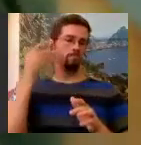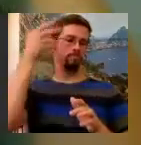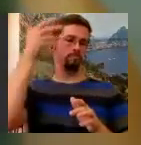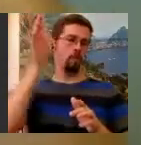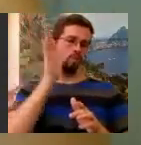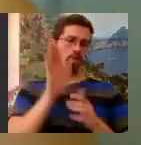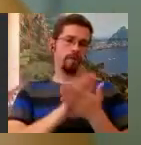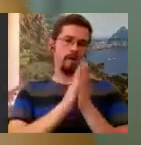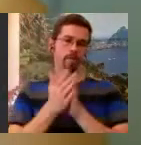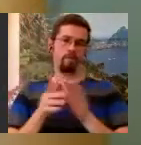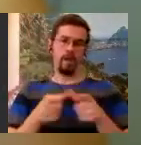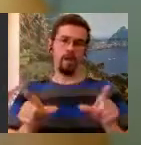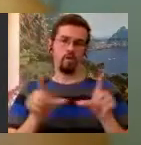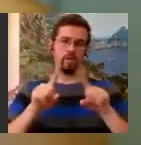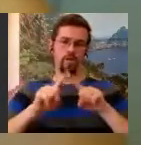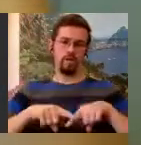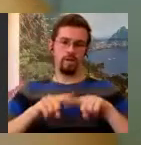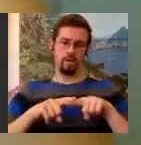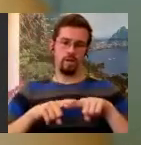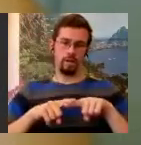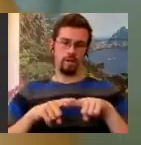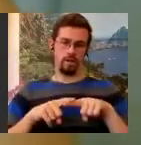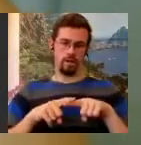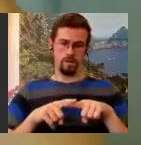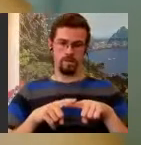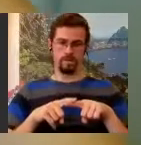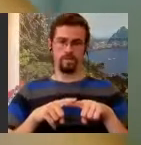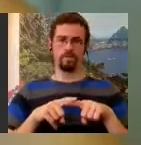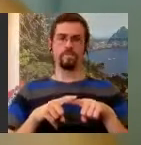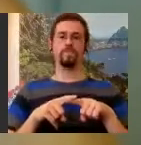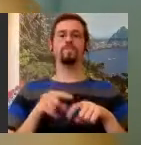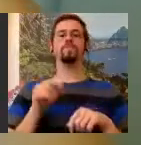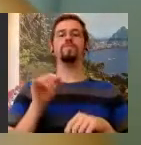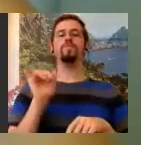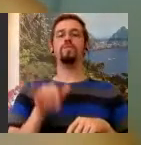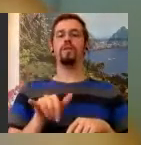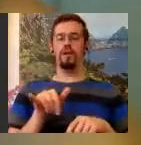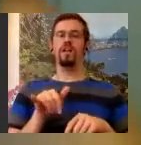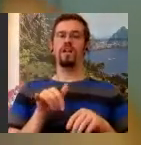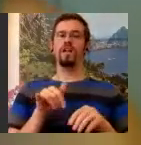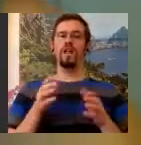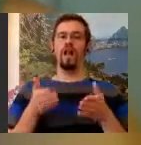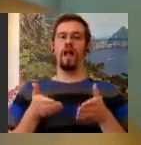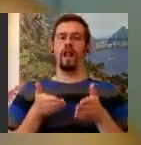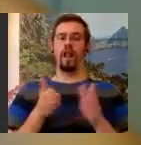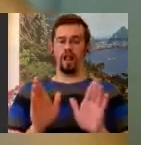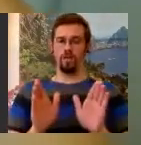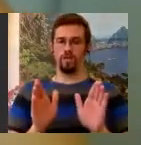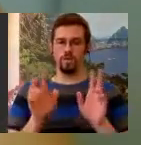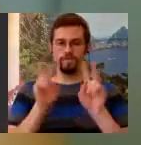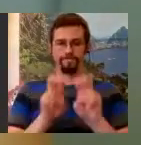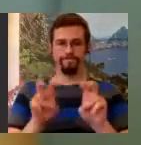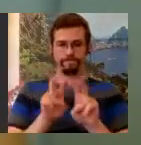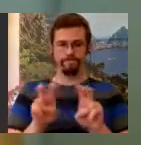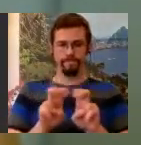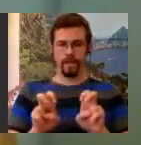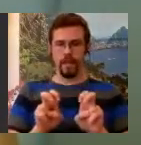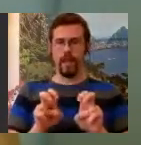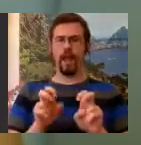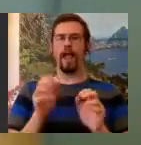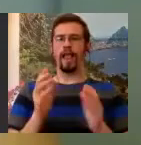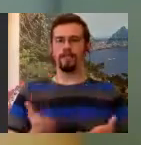But this is like text prediction works on cellular phones. If you are using